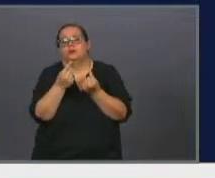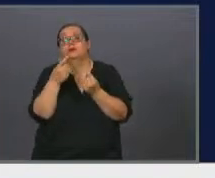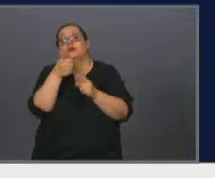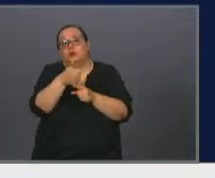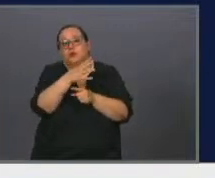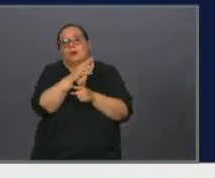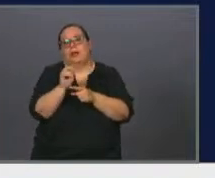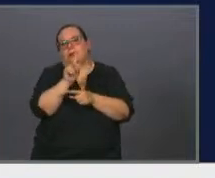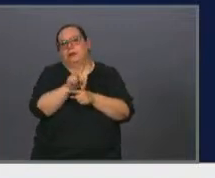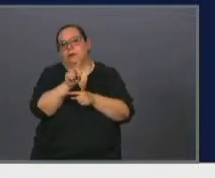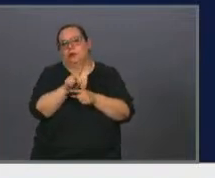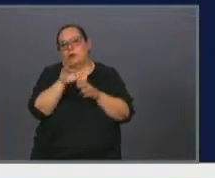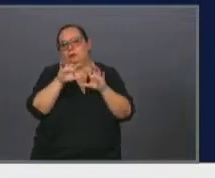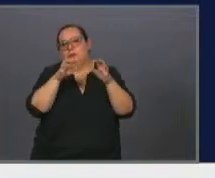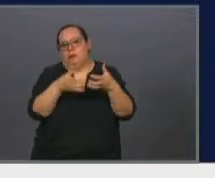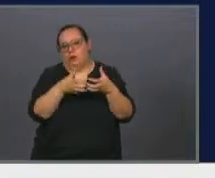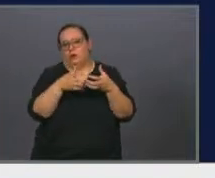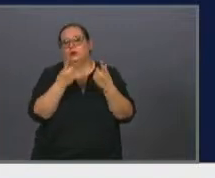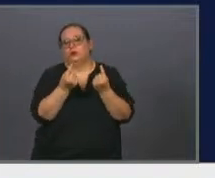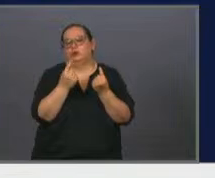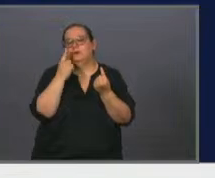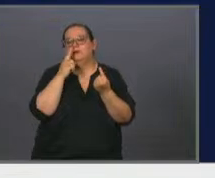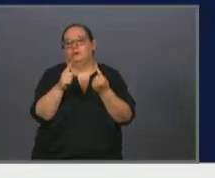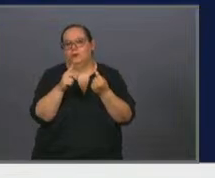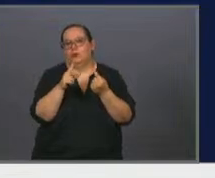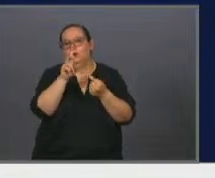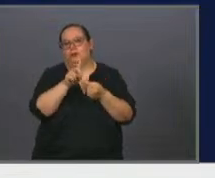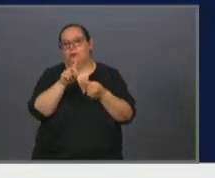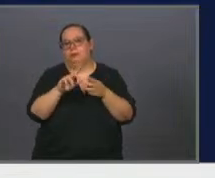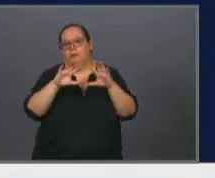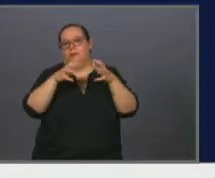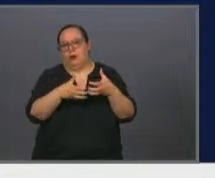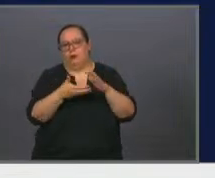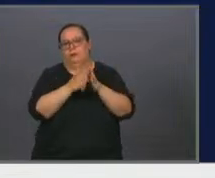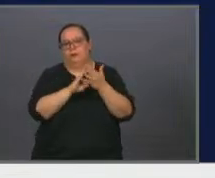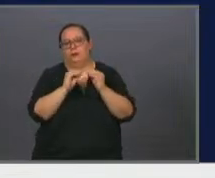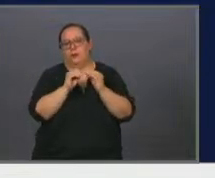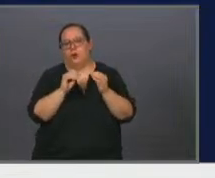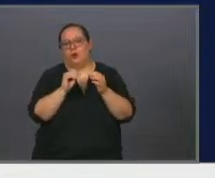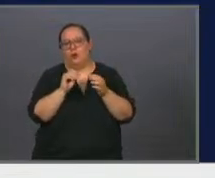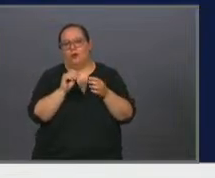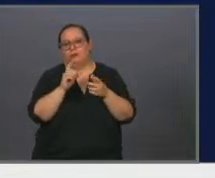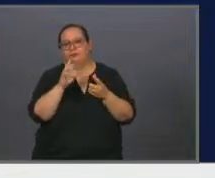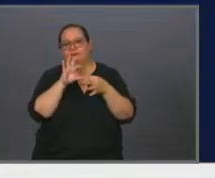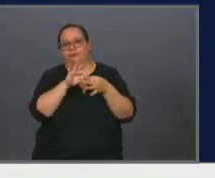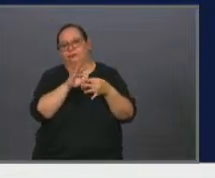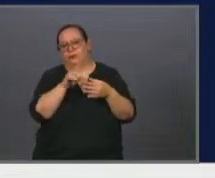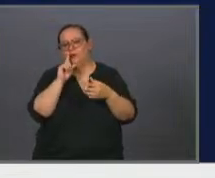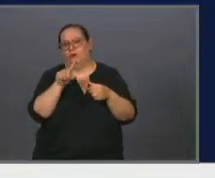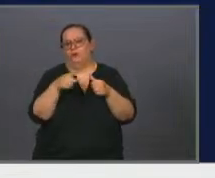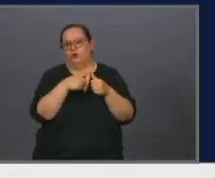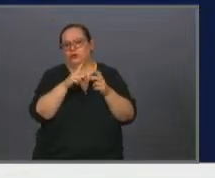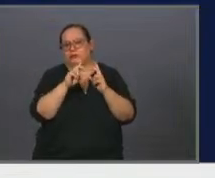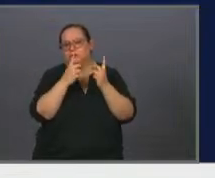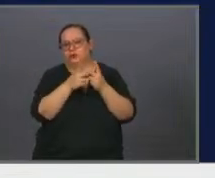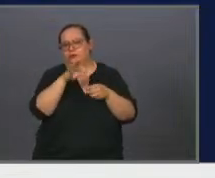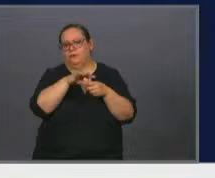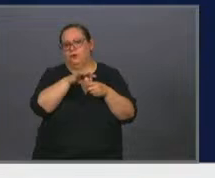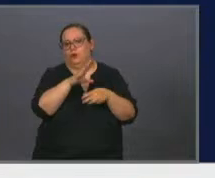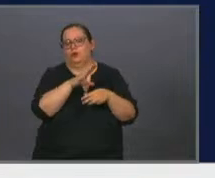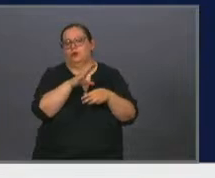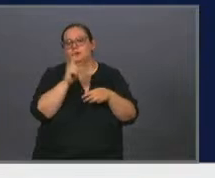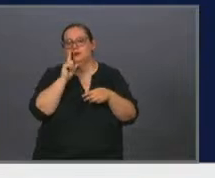Party advocates do to make the party more relevant for first district voters to chip away at that margin? And for you, Mr.